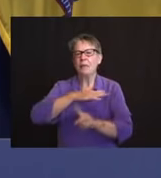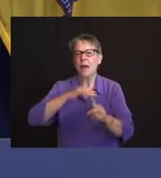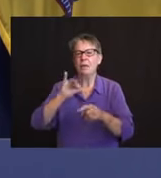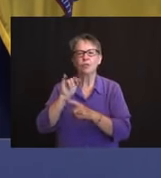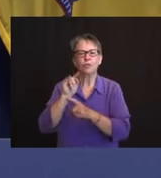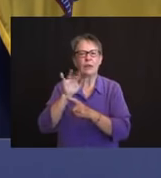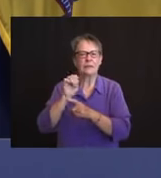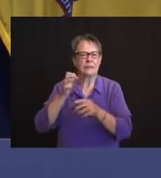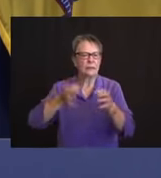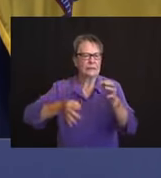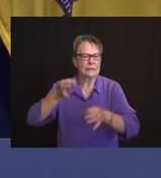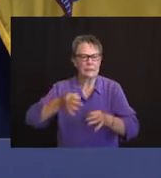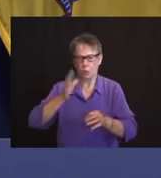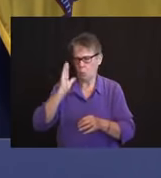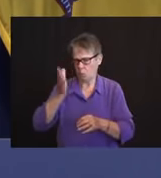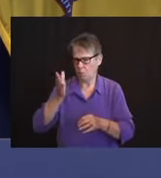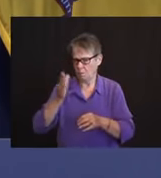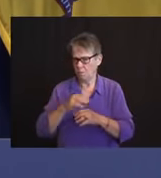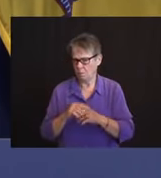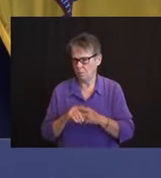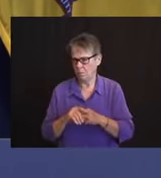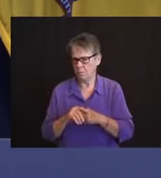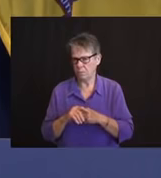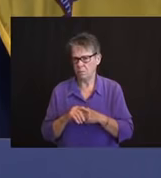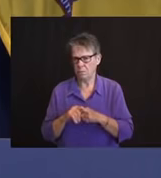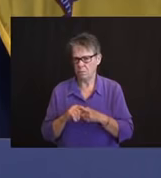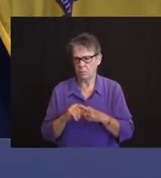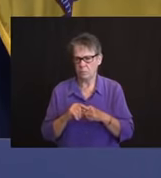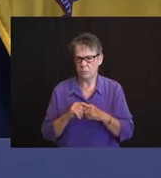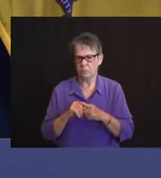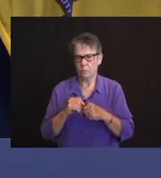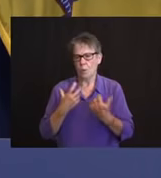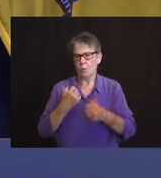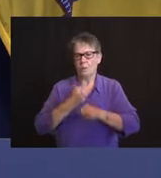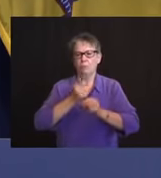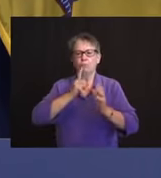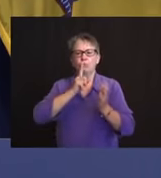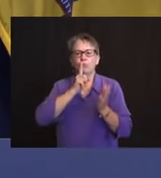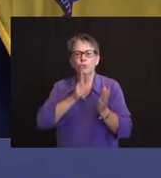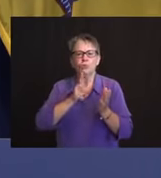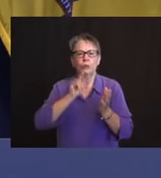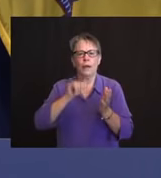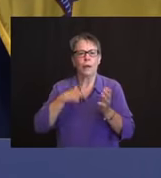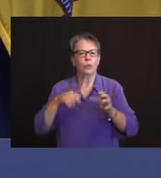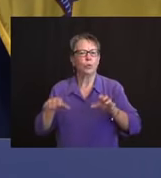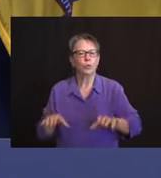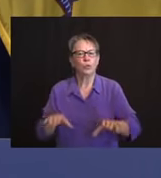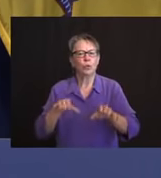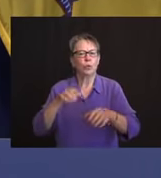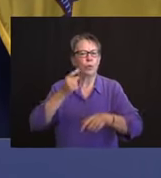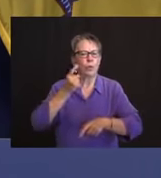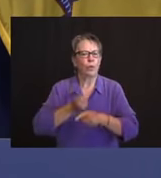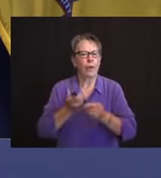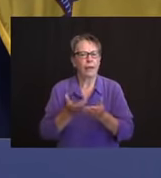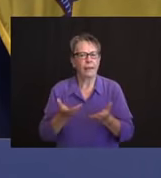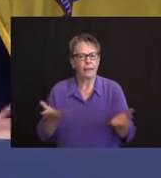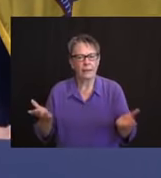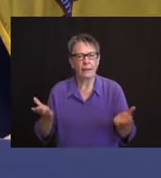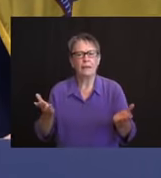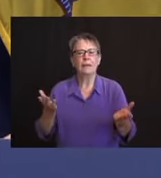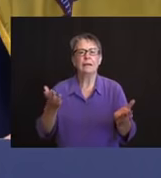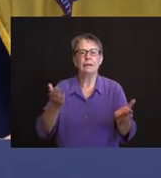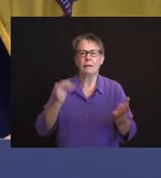costs of pollution are equitably distributed and not the way they've been in our state or our country. And then